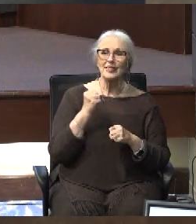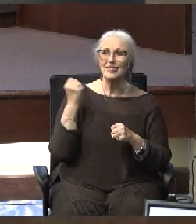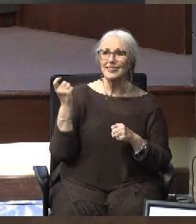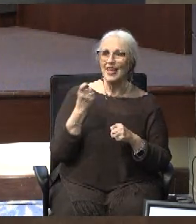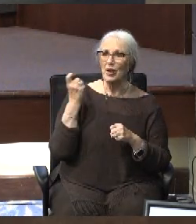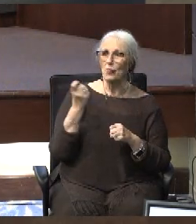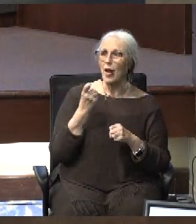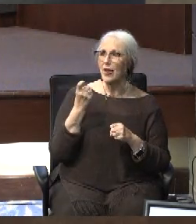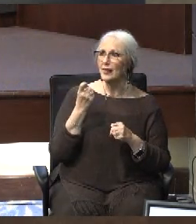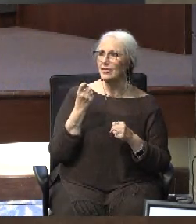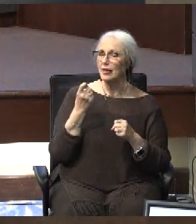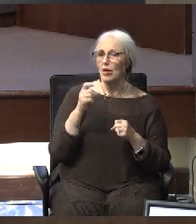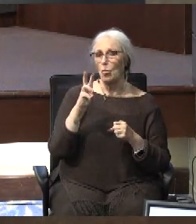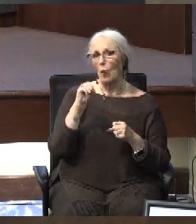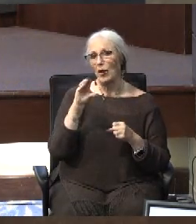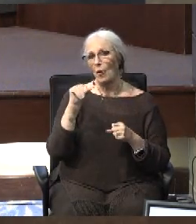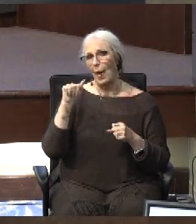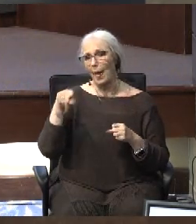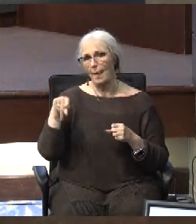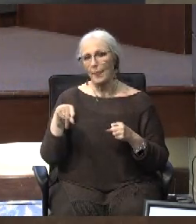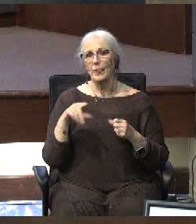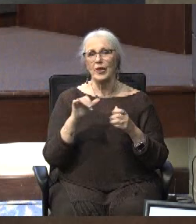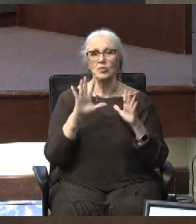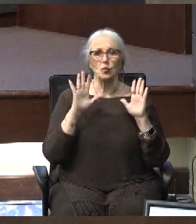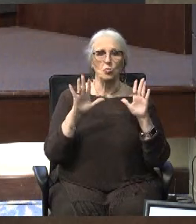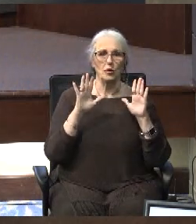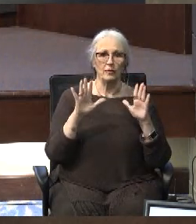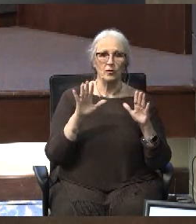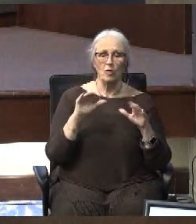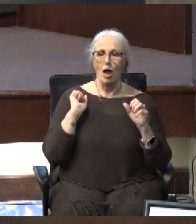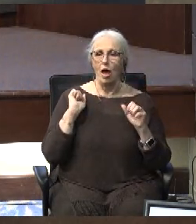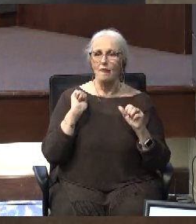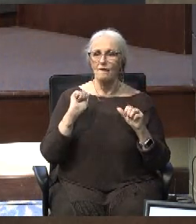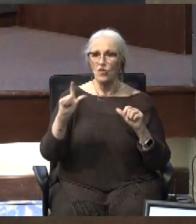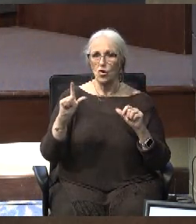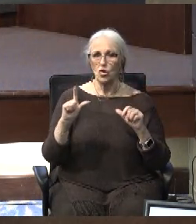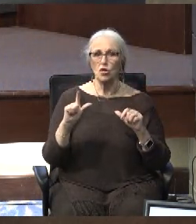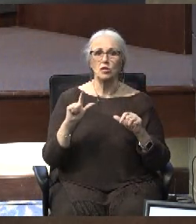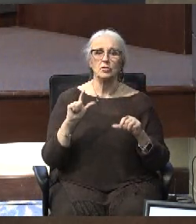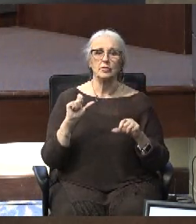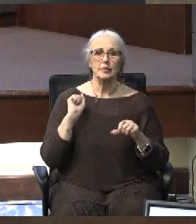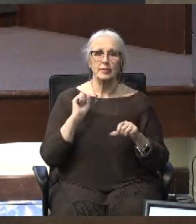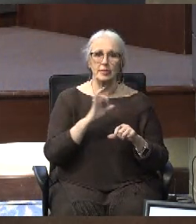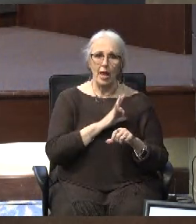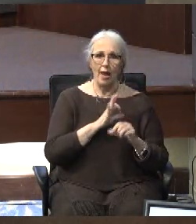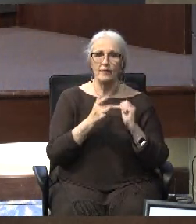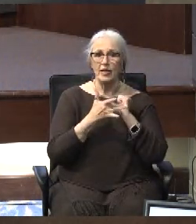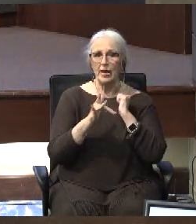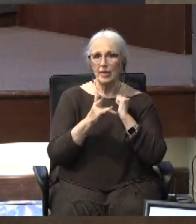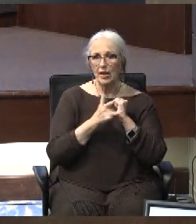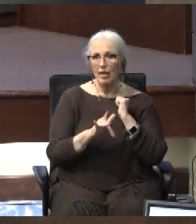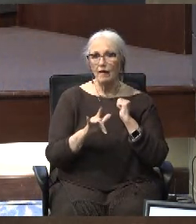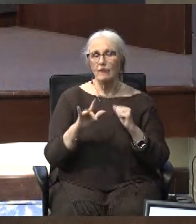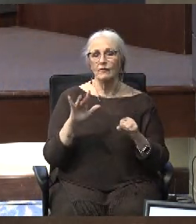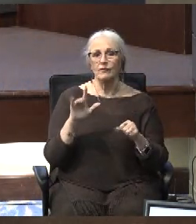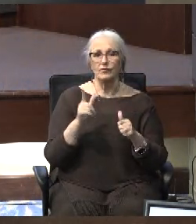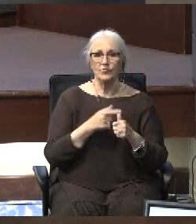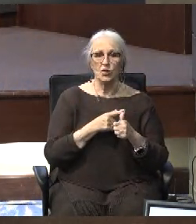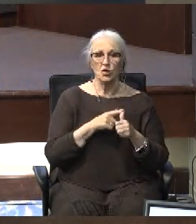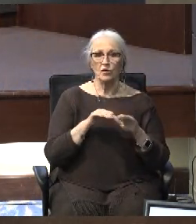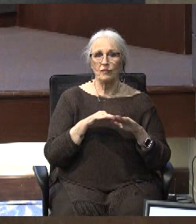app. That is a really great step that our entire city staff, our technology department, the third floor of City Hall,